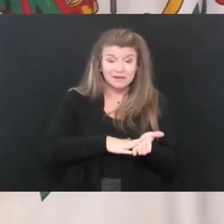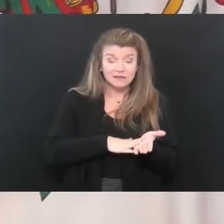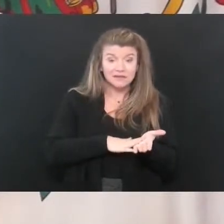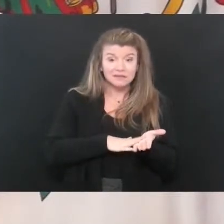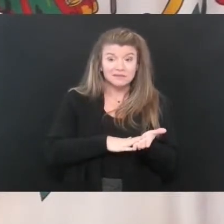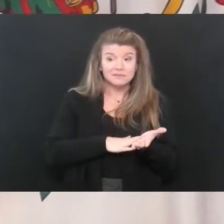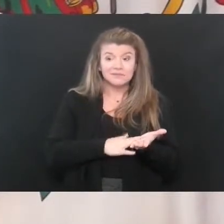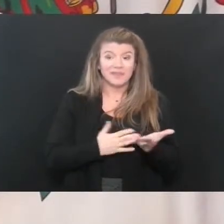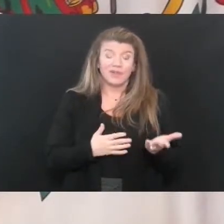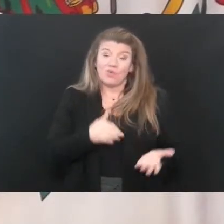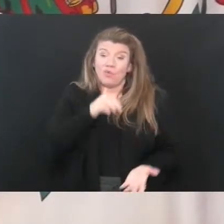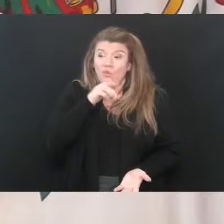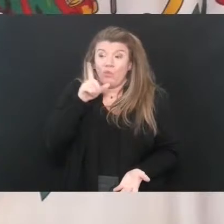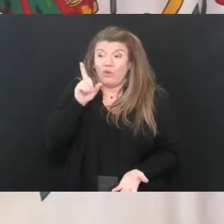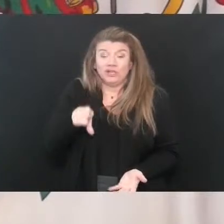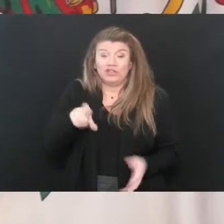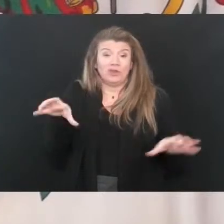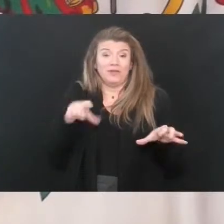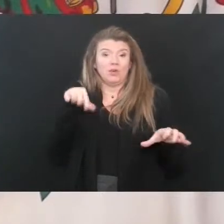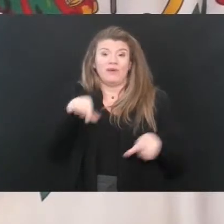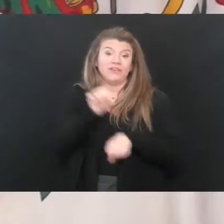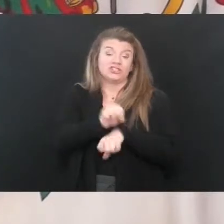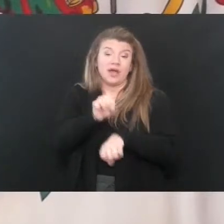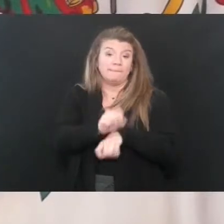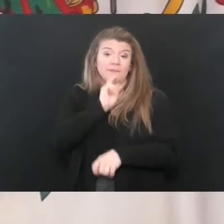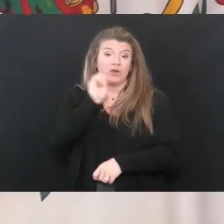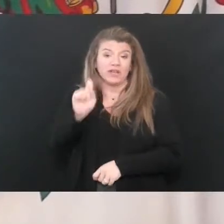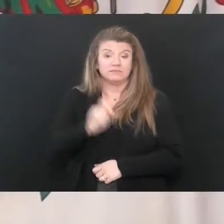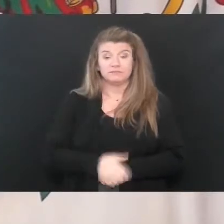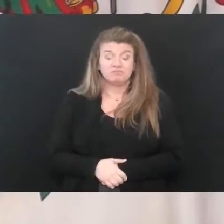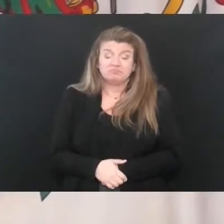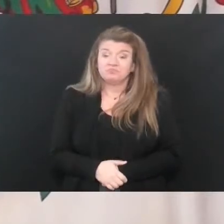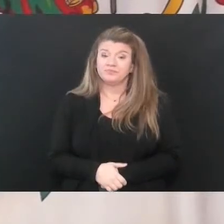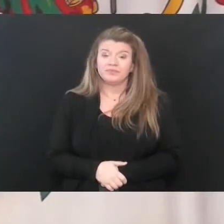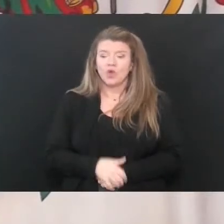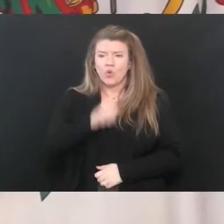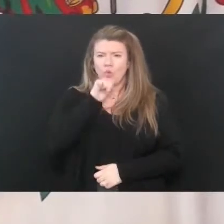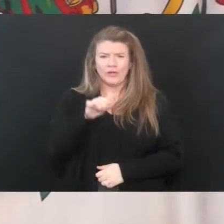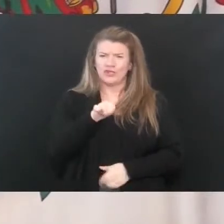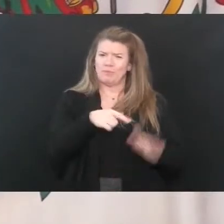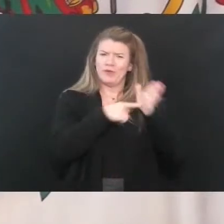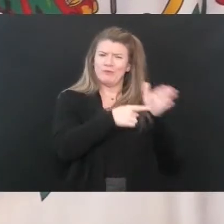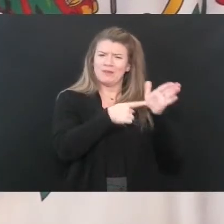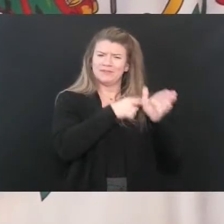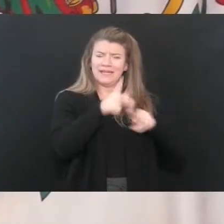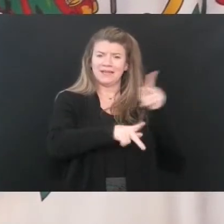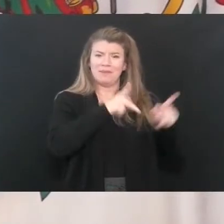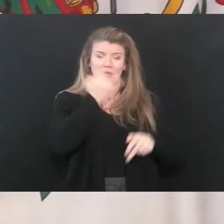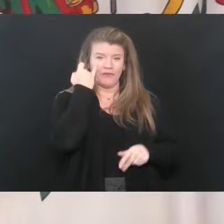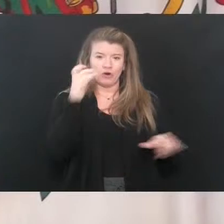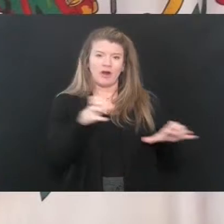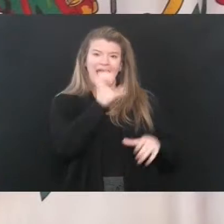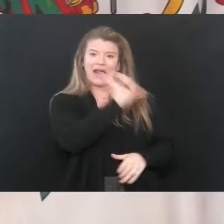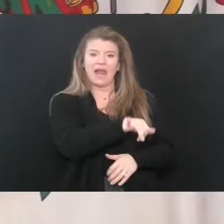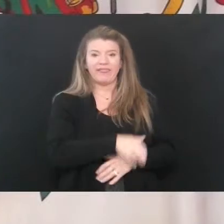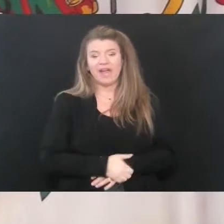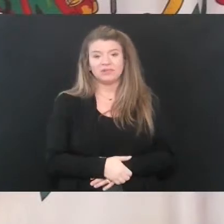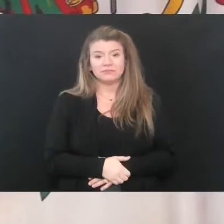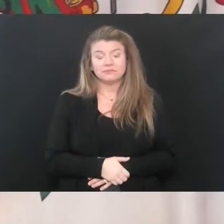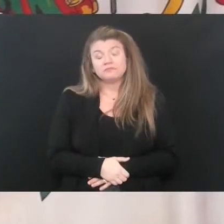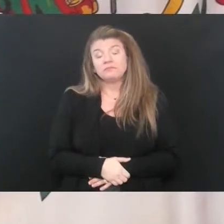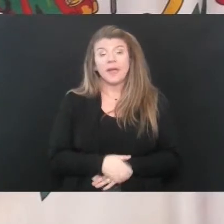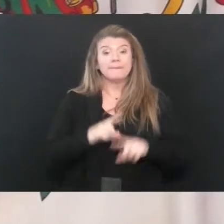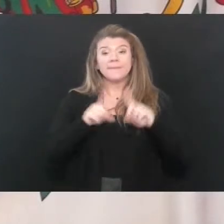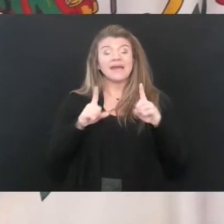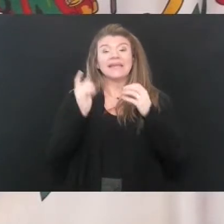we shouldn't be here. That's just all there is to it. We shouldn't be here representing the people if we're going to be this bad. But